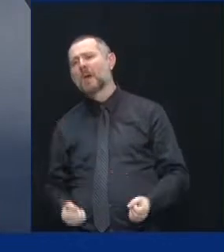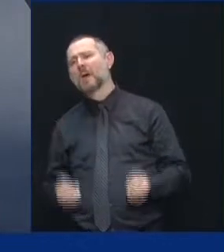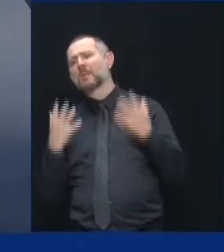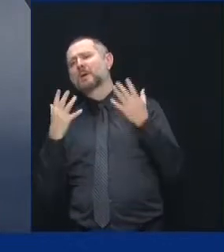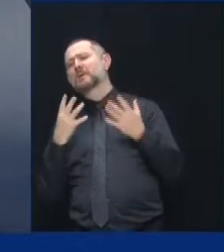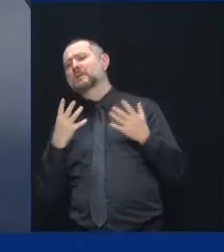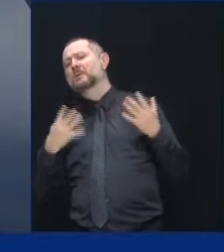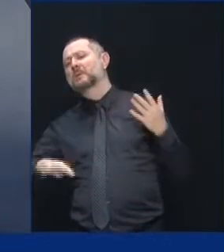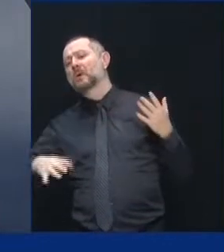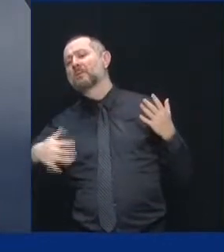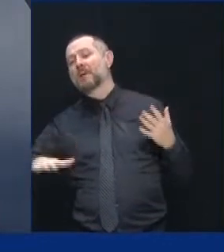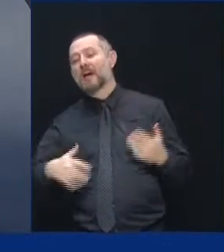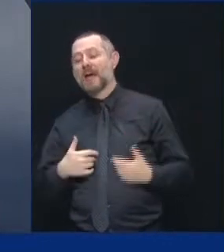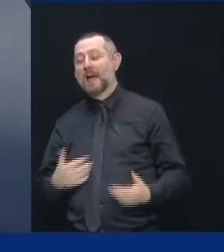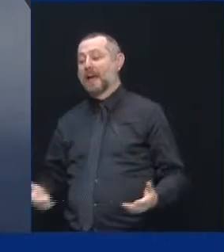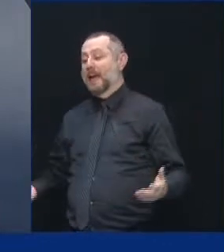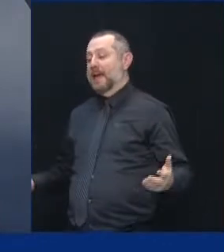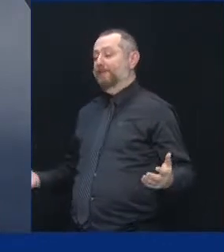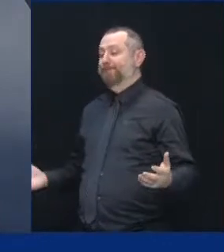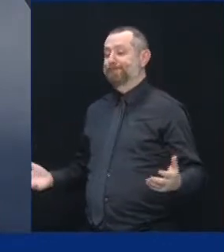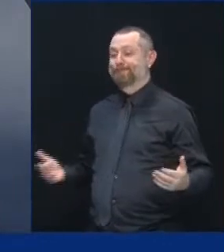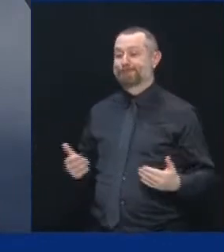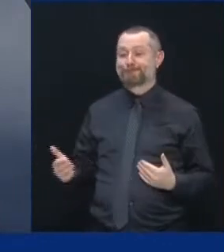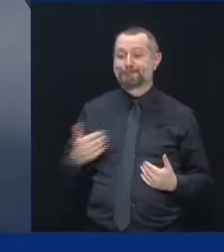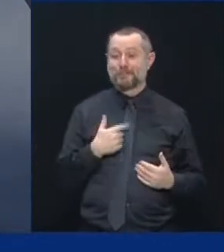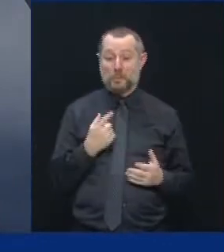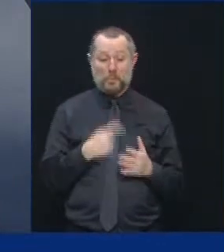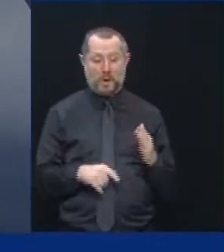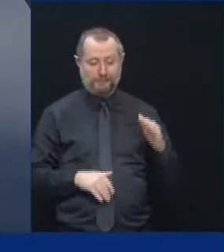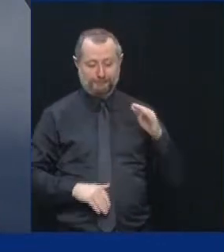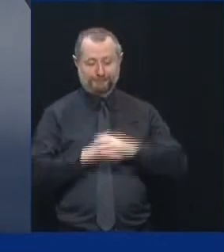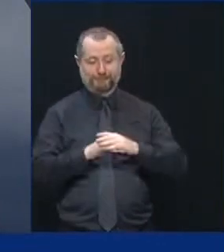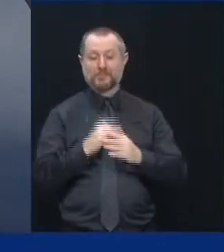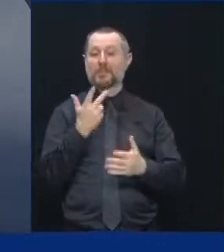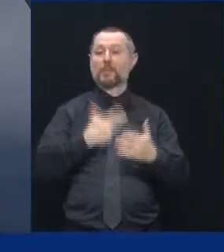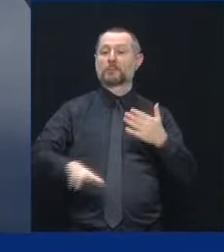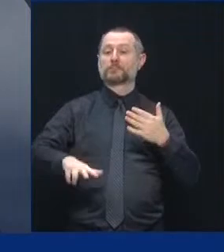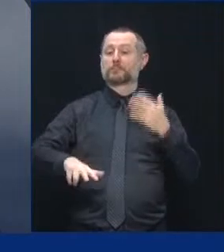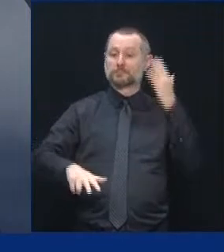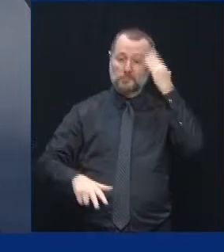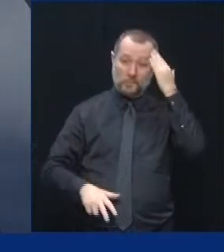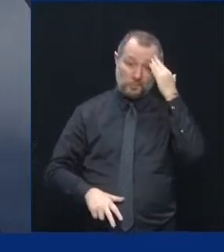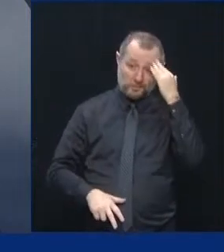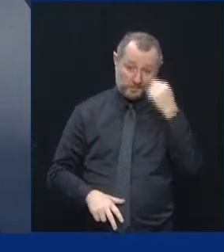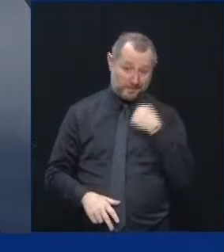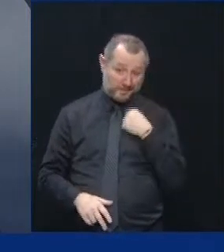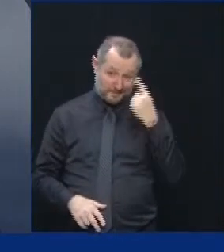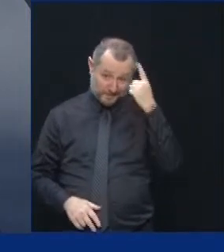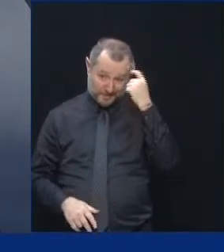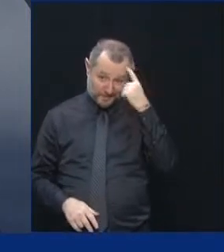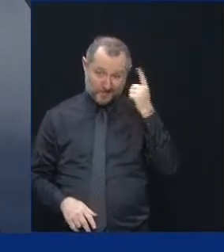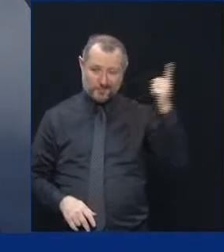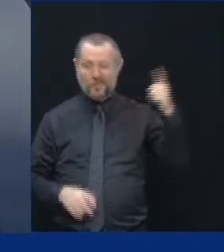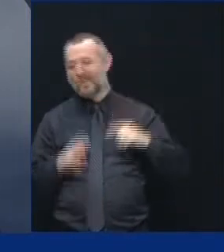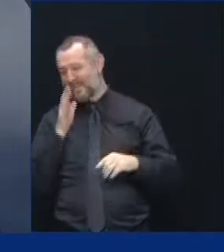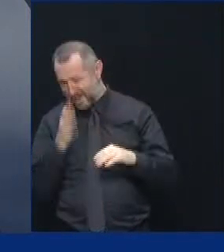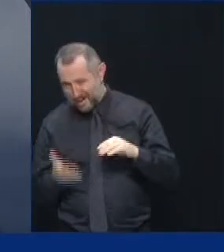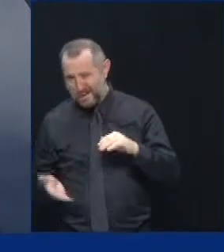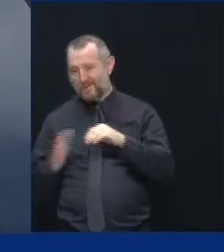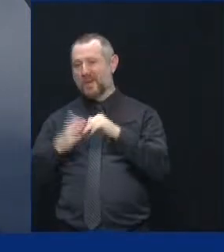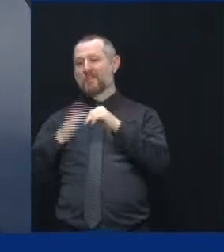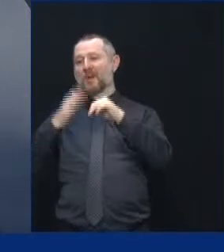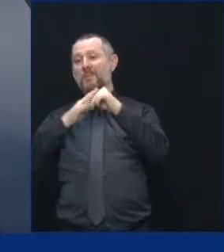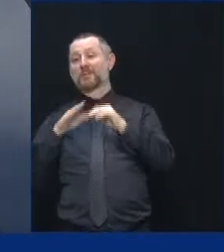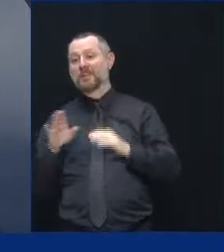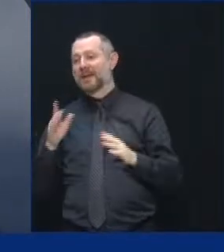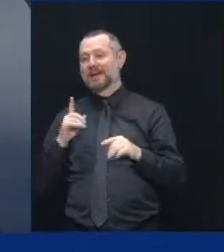3 weeks. We don't know. We suspect the supply will continue to go up, but that's controlled